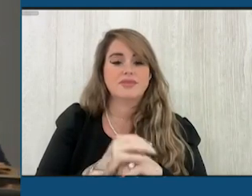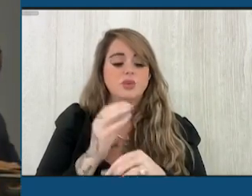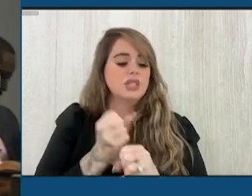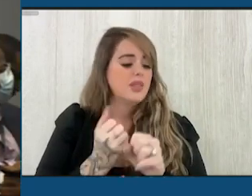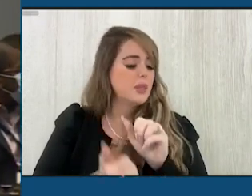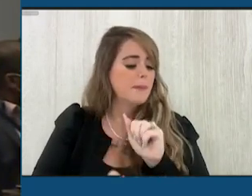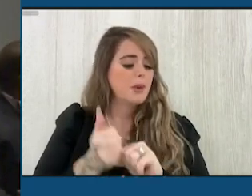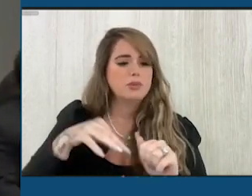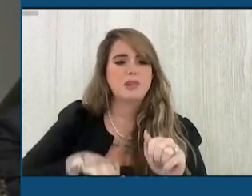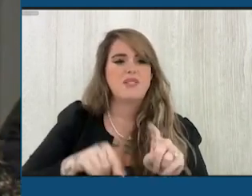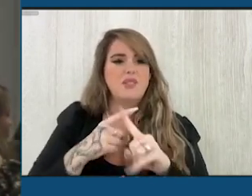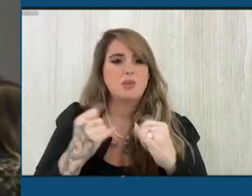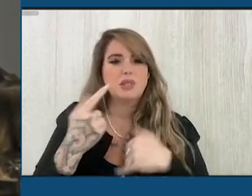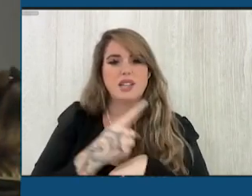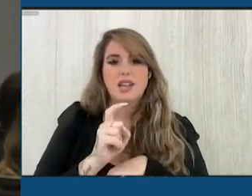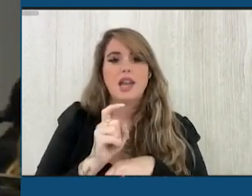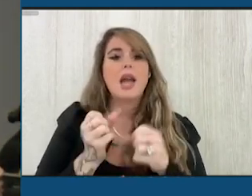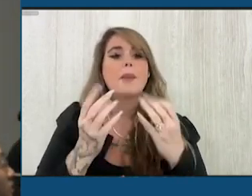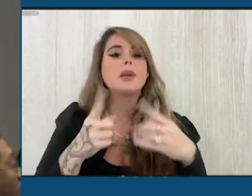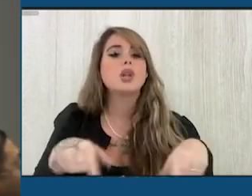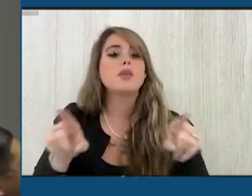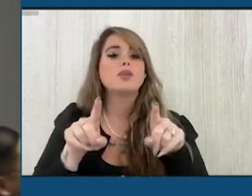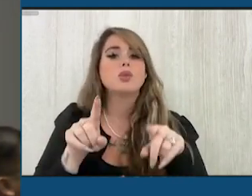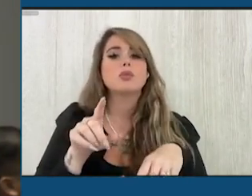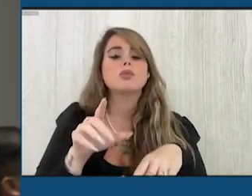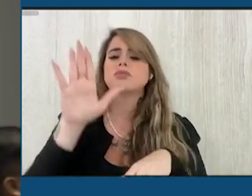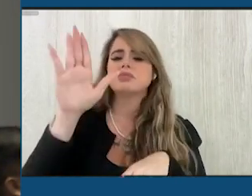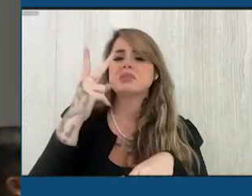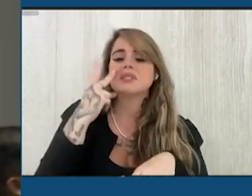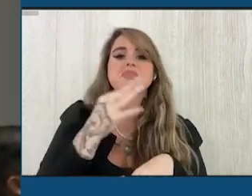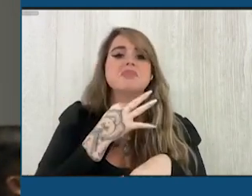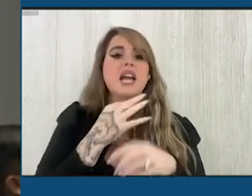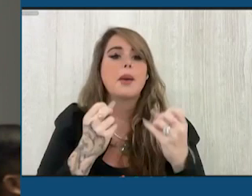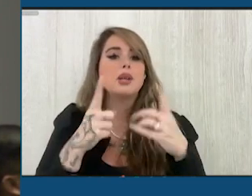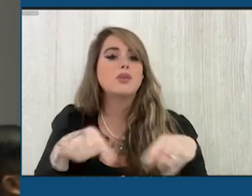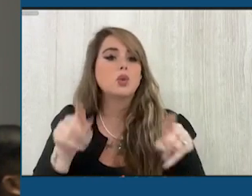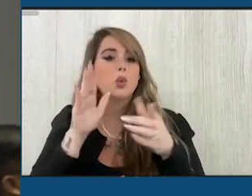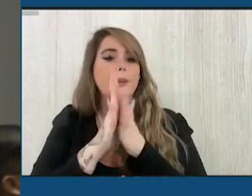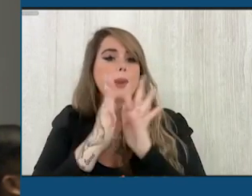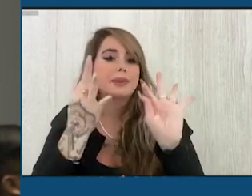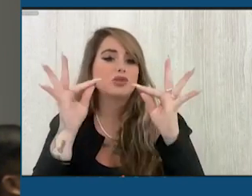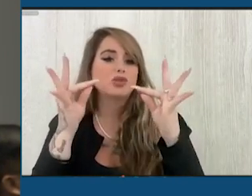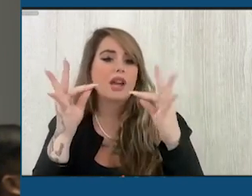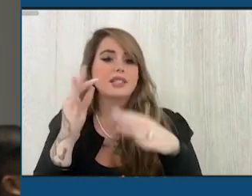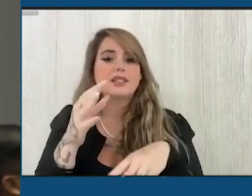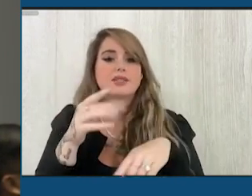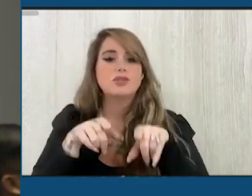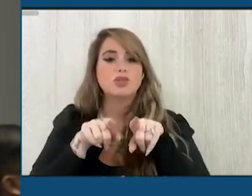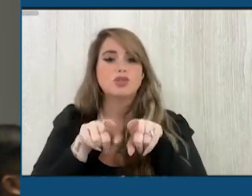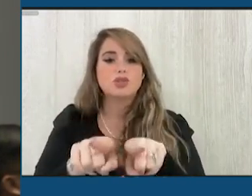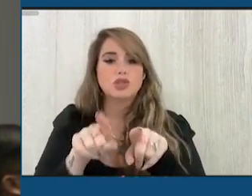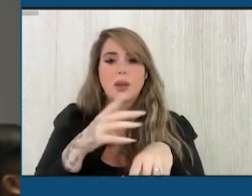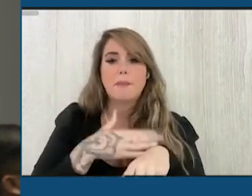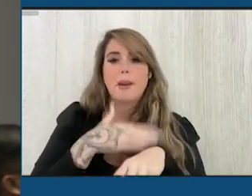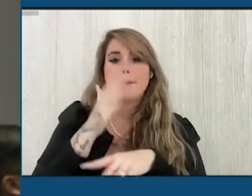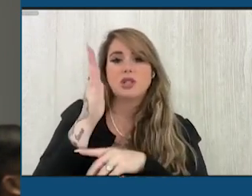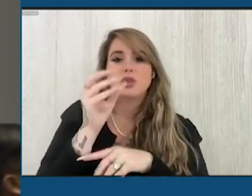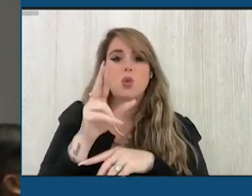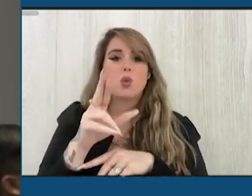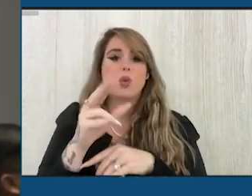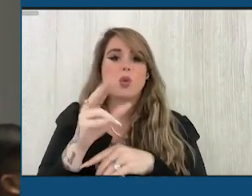of today? How many of you, by the way, quick raise of hands, how many of you will get distracted at some point during my presentation or the end of the